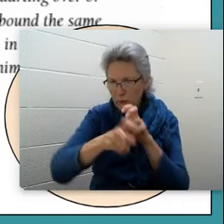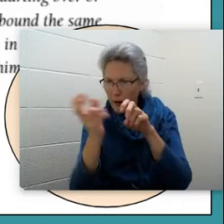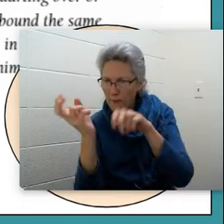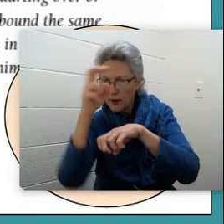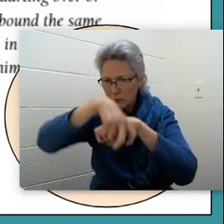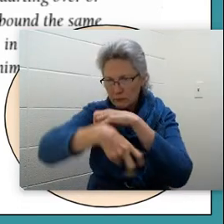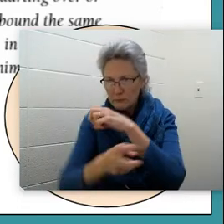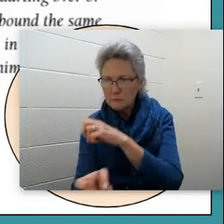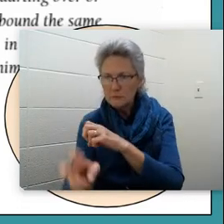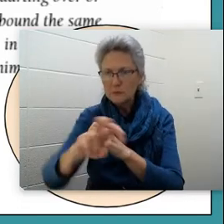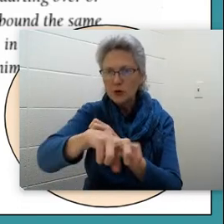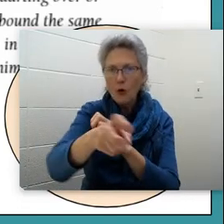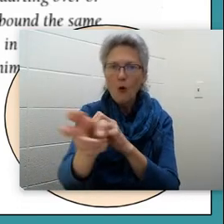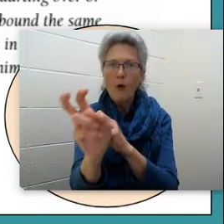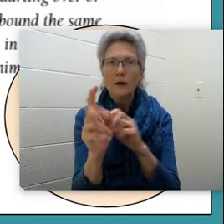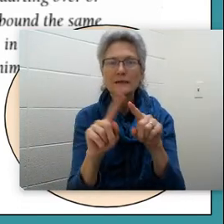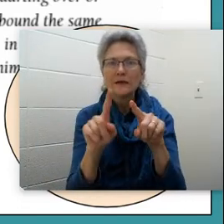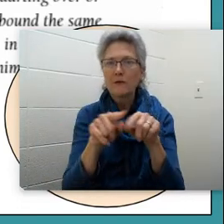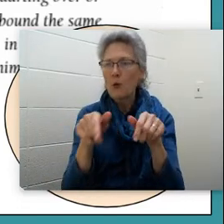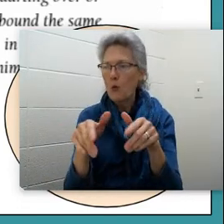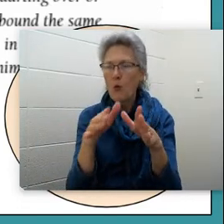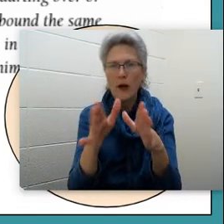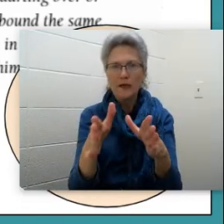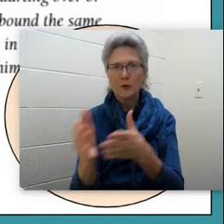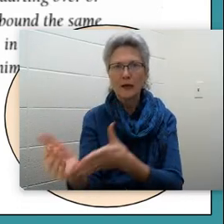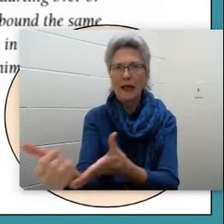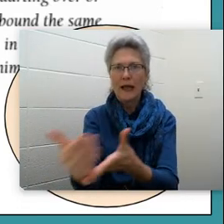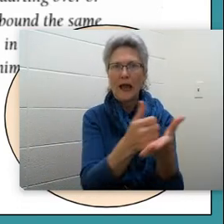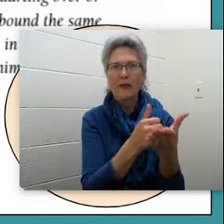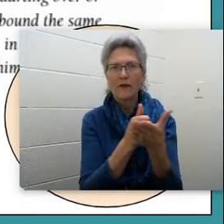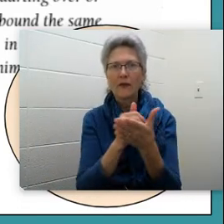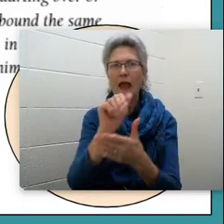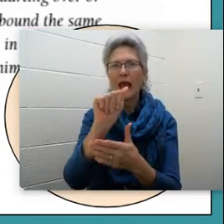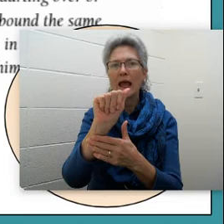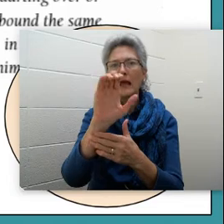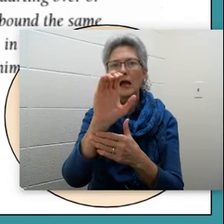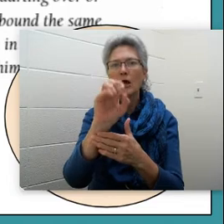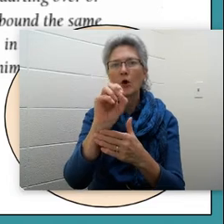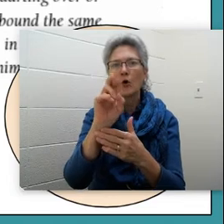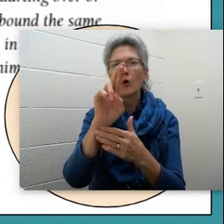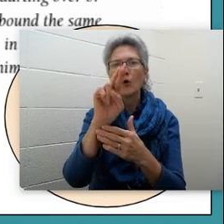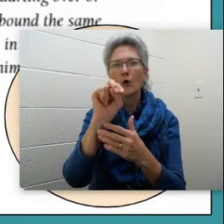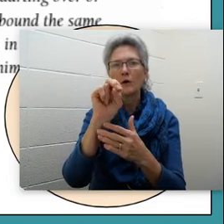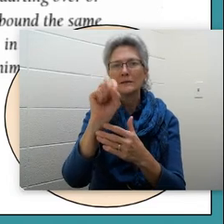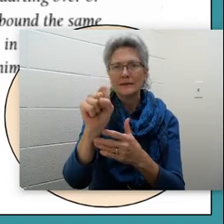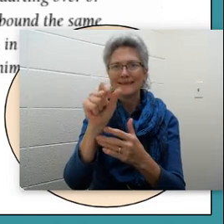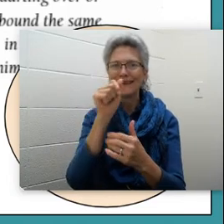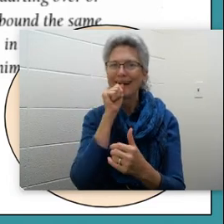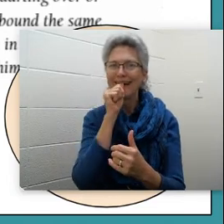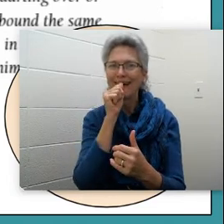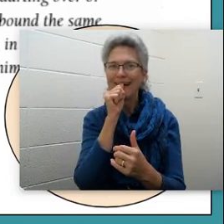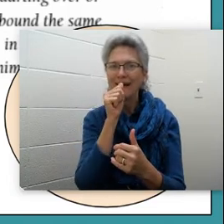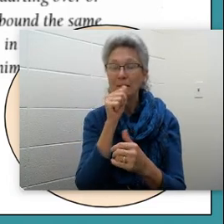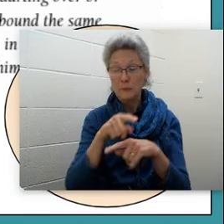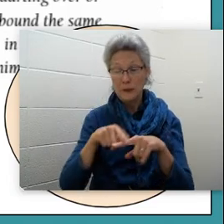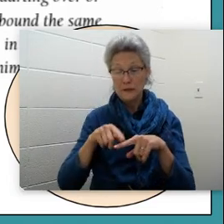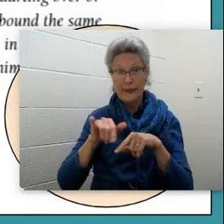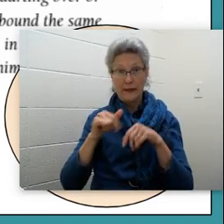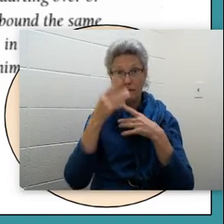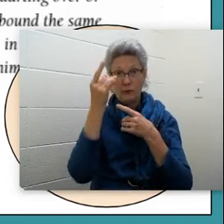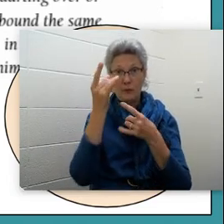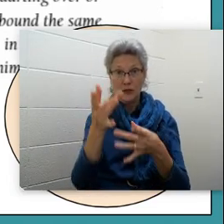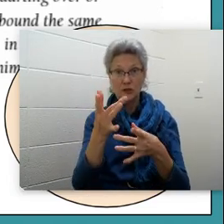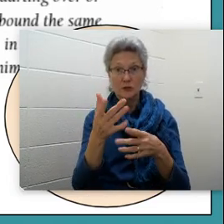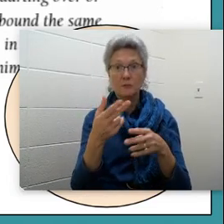order to cross the side where he can gather these acorns. So based off all of that information,